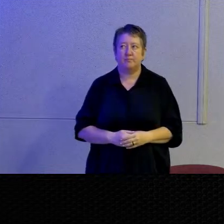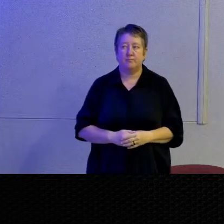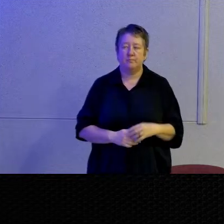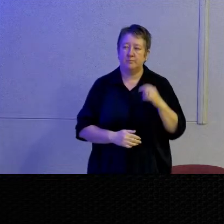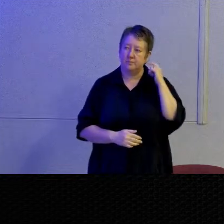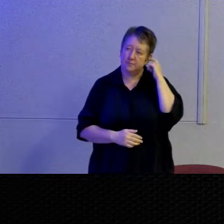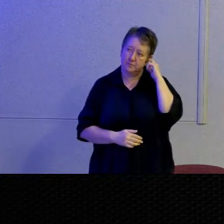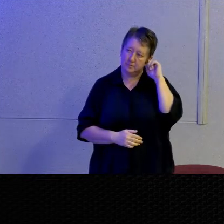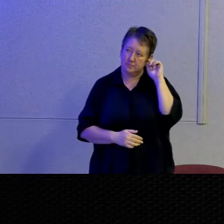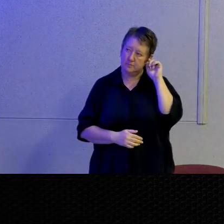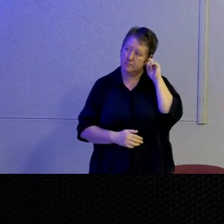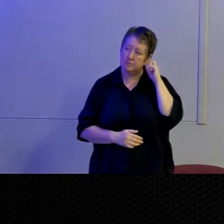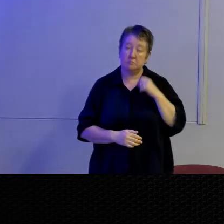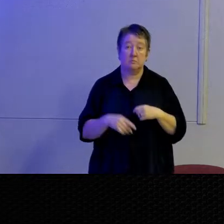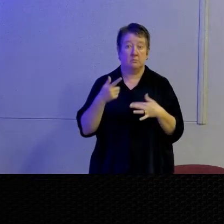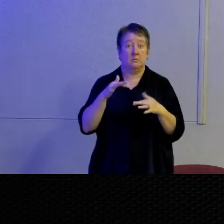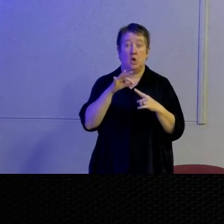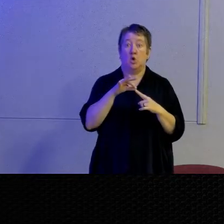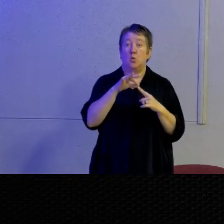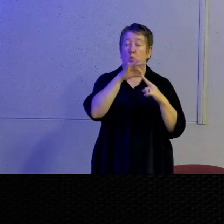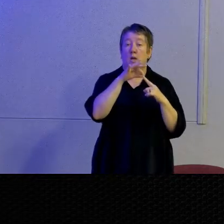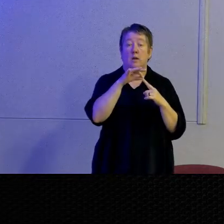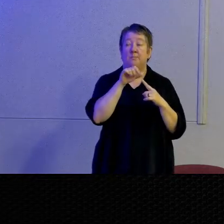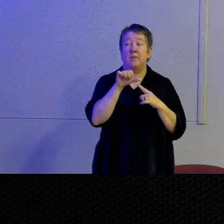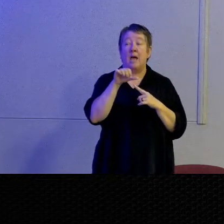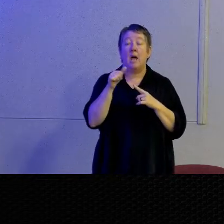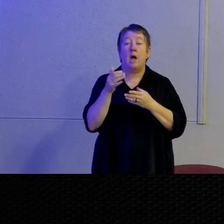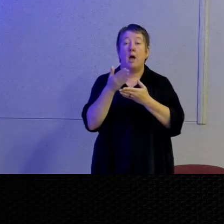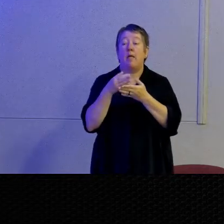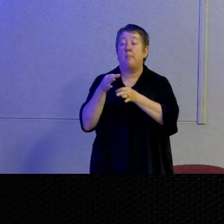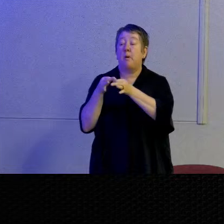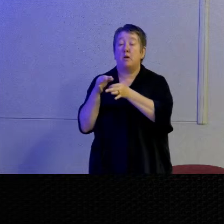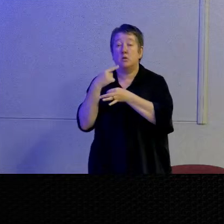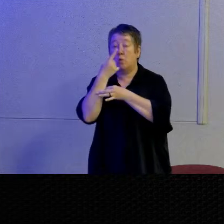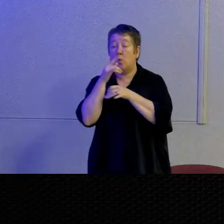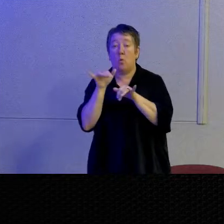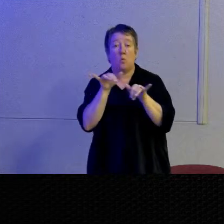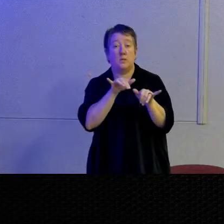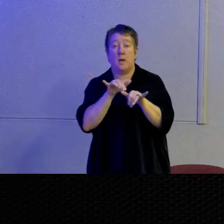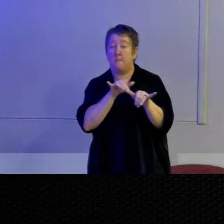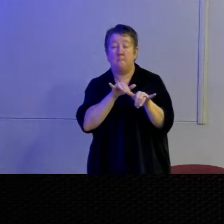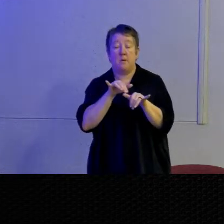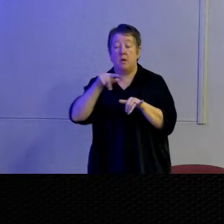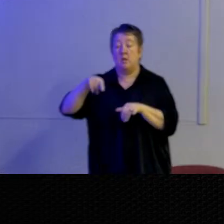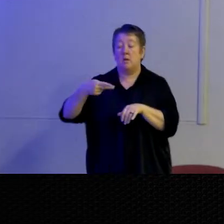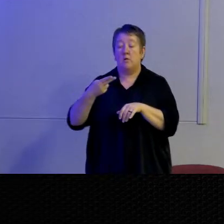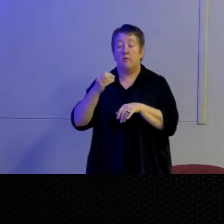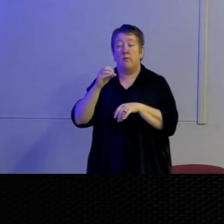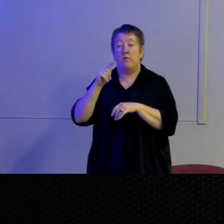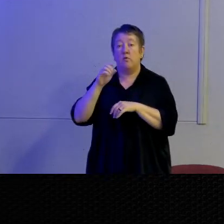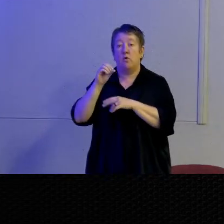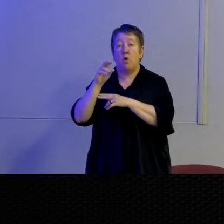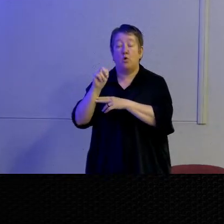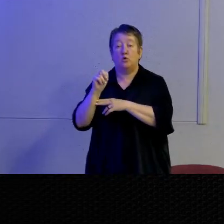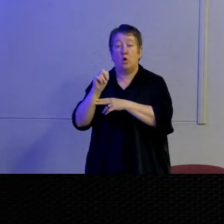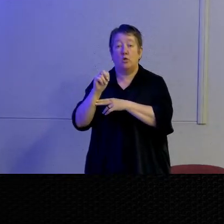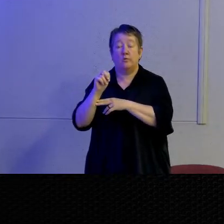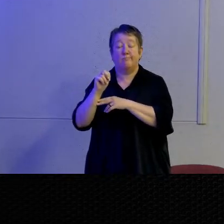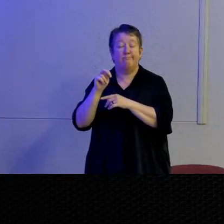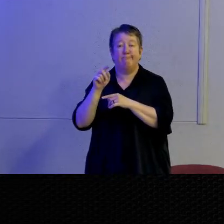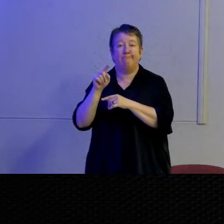And this is unique. Other particles don't look like this. The photon, for example, couples to electric